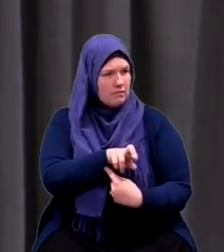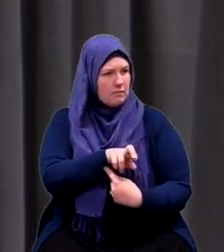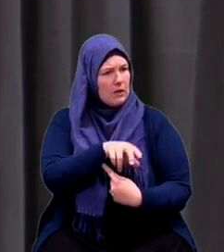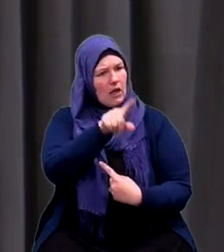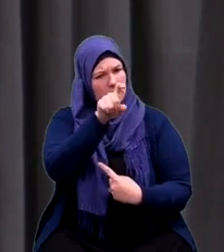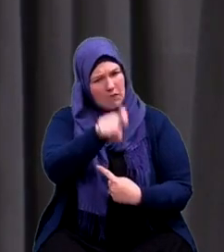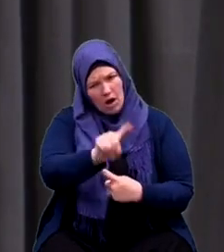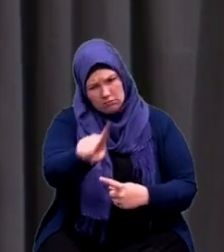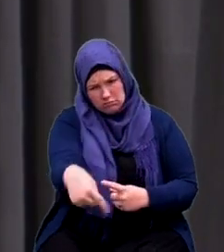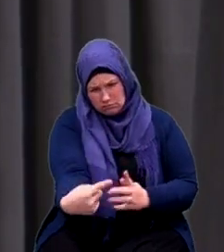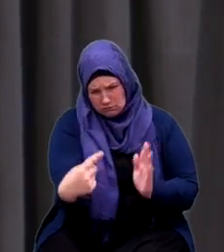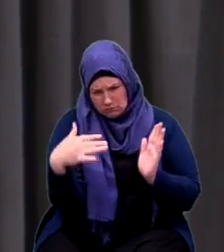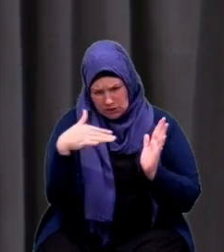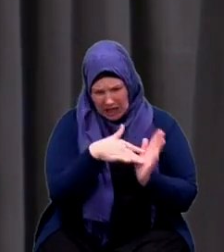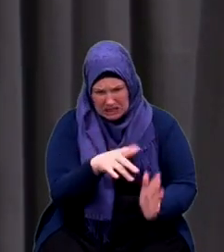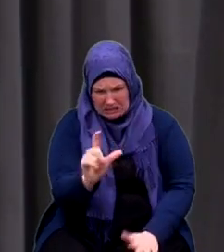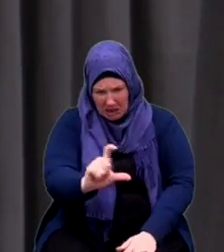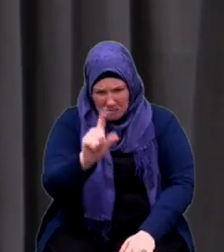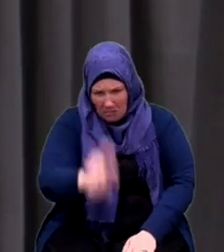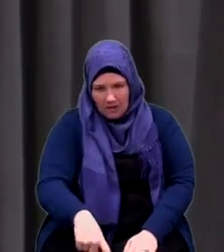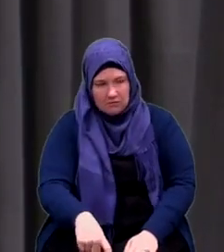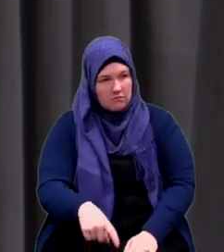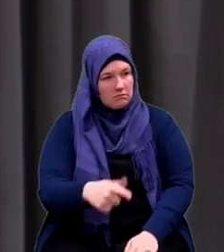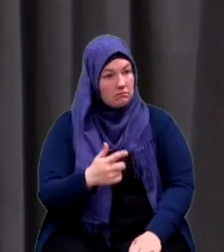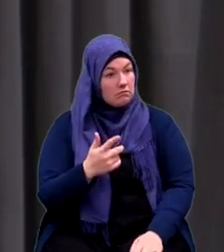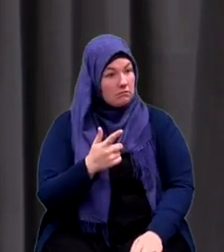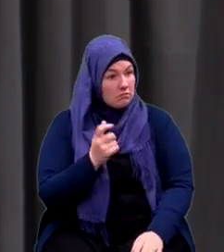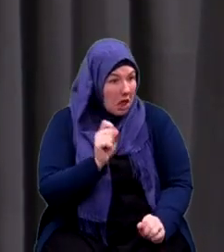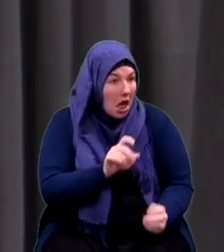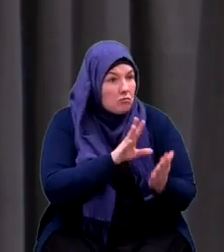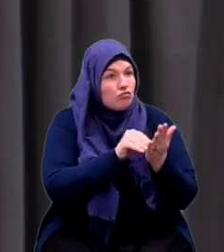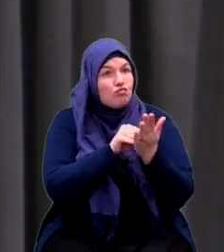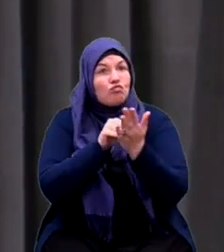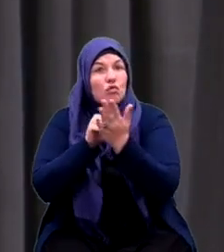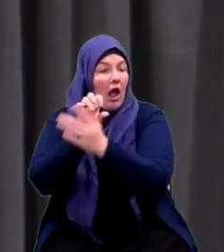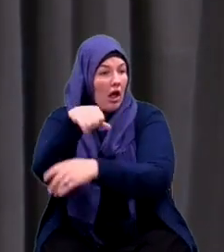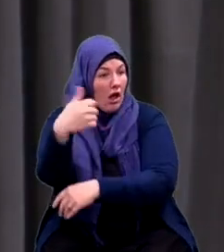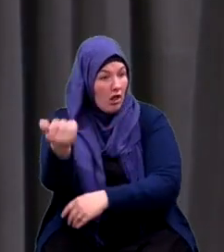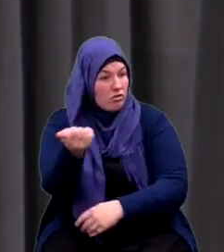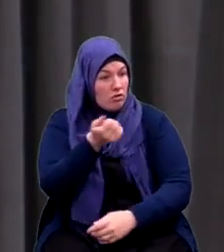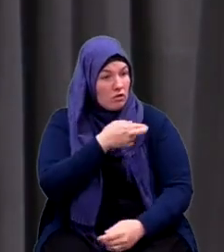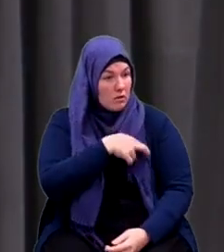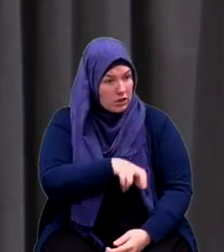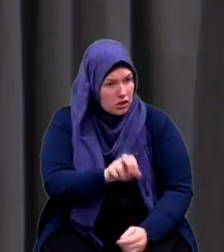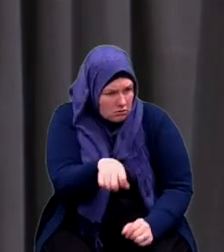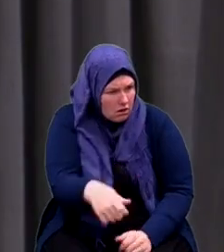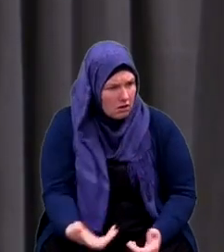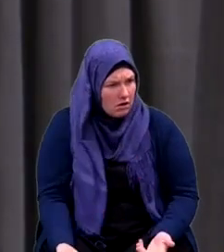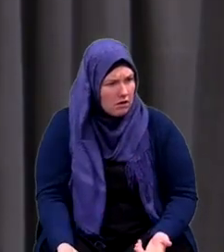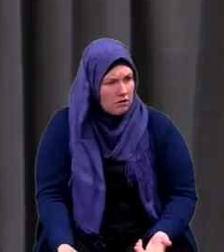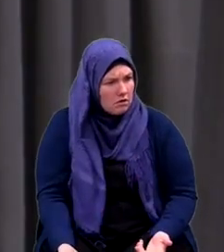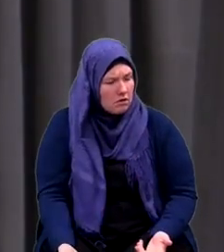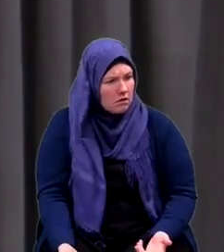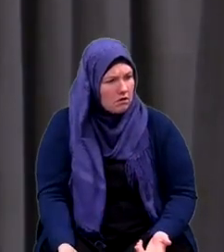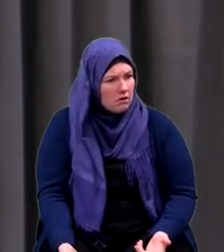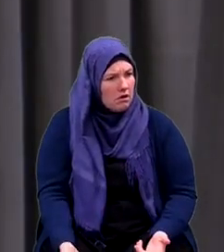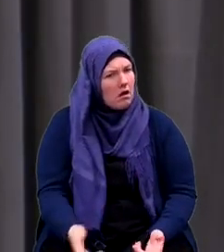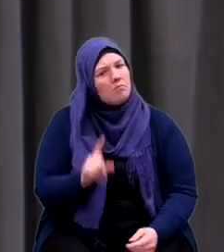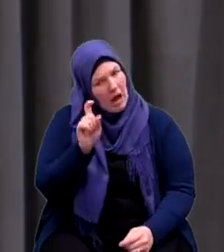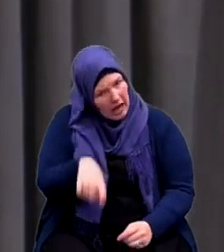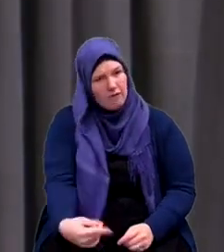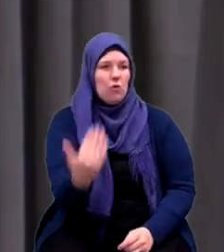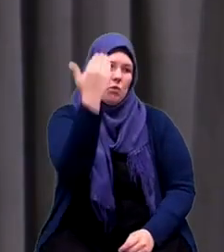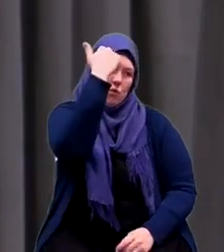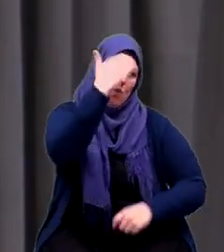saying they should only learn Islam, but at least Islam. Because they cannot learn other